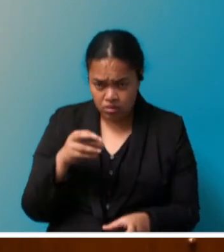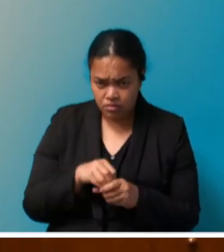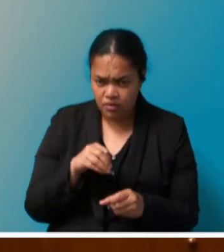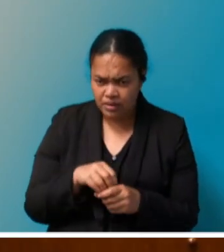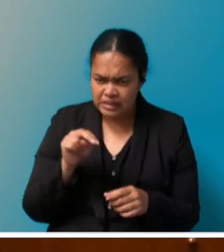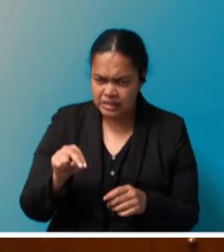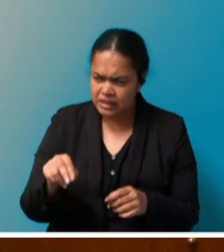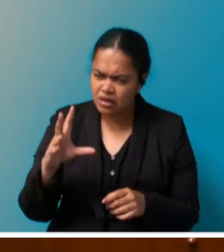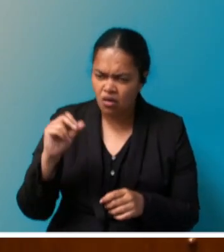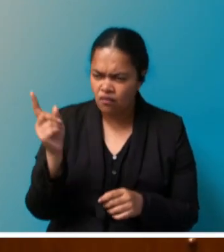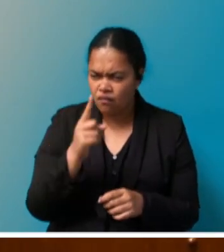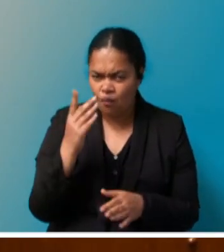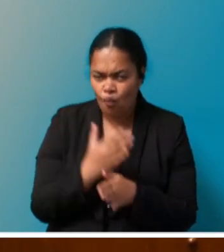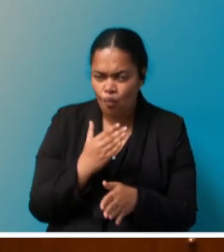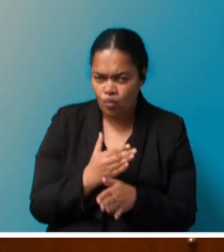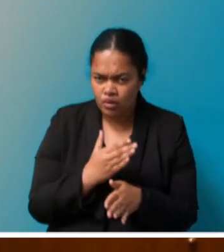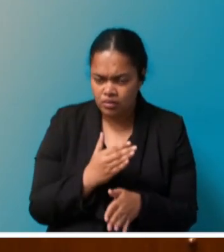of the workforce.